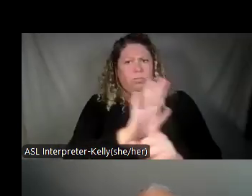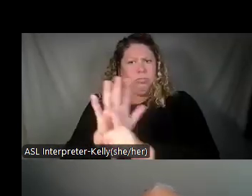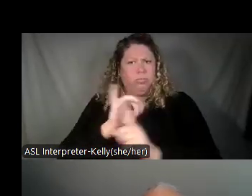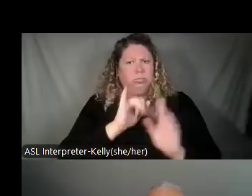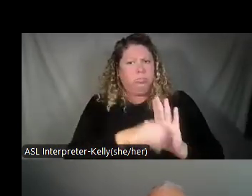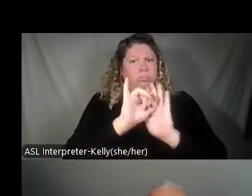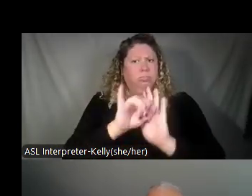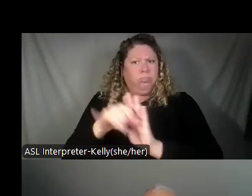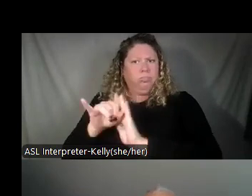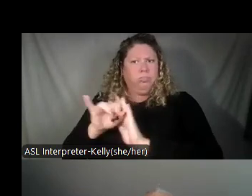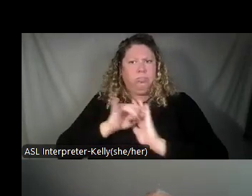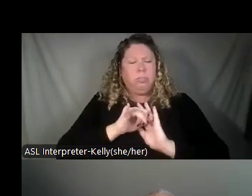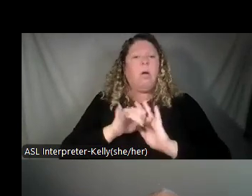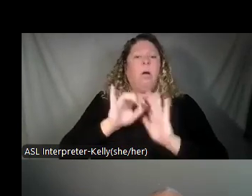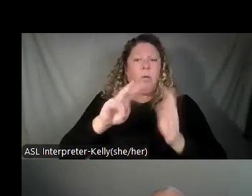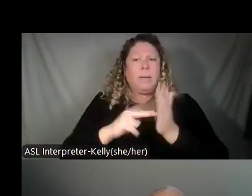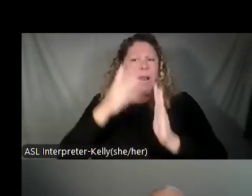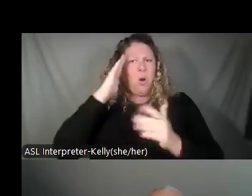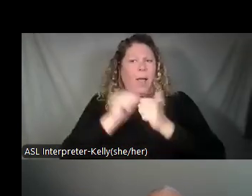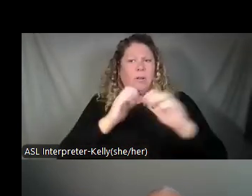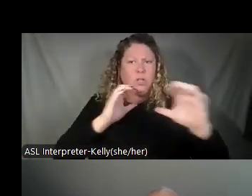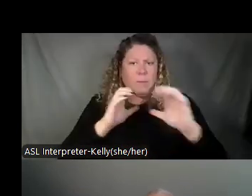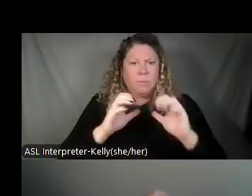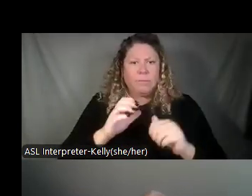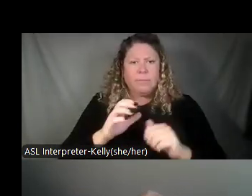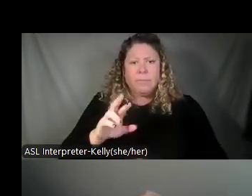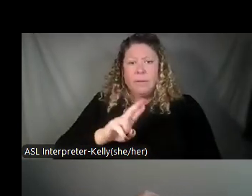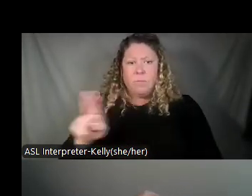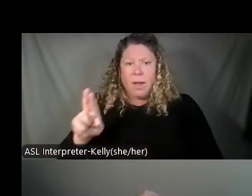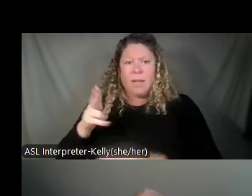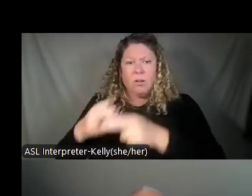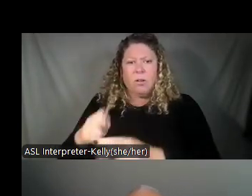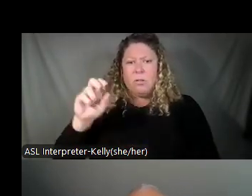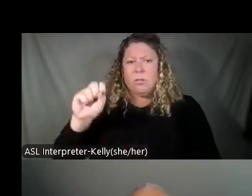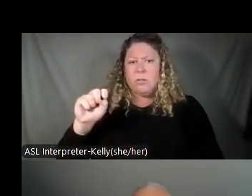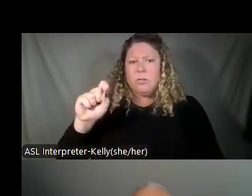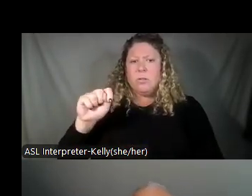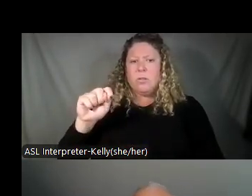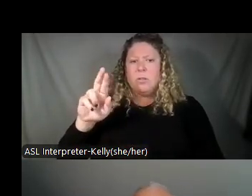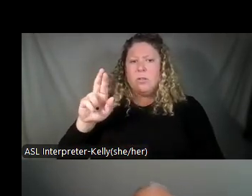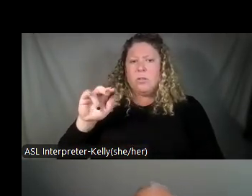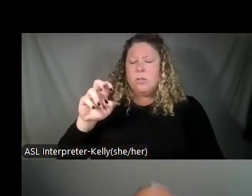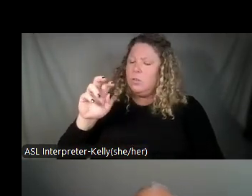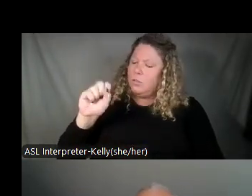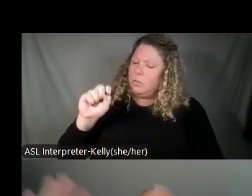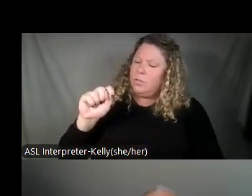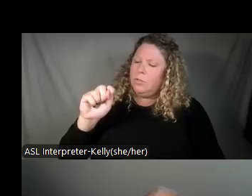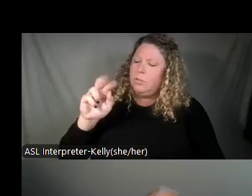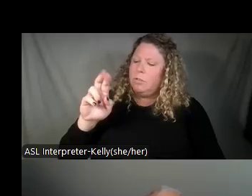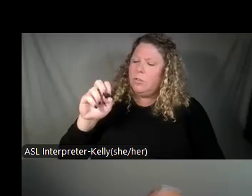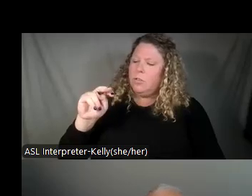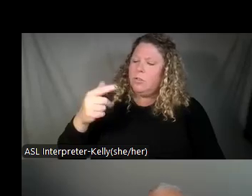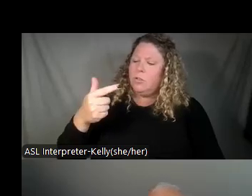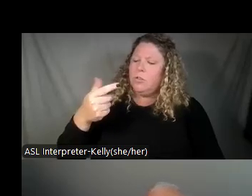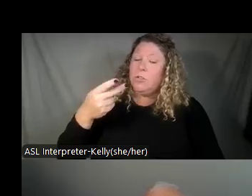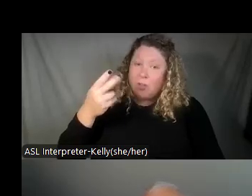And the one on the right side is strength finders, the being able to identify what your strengths are and then put it up on